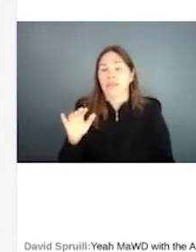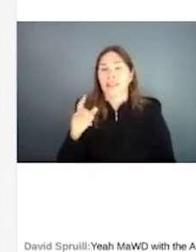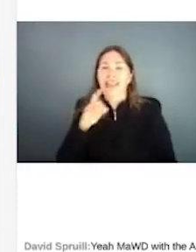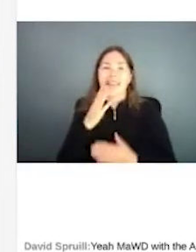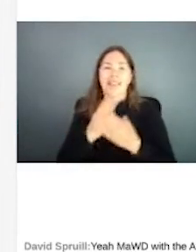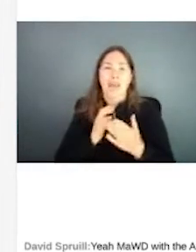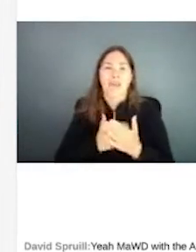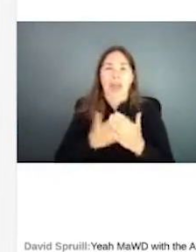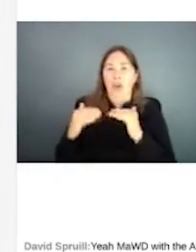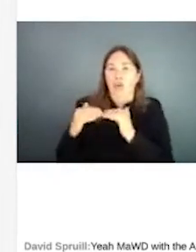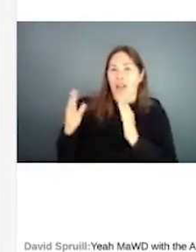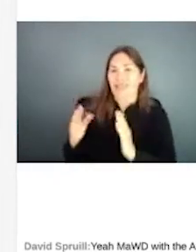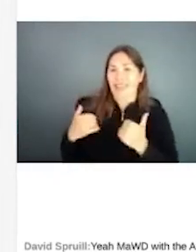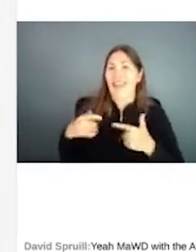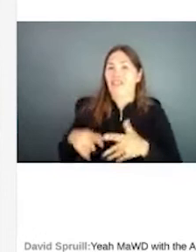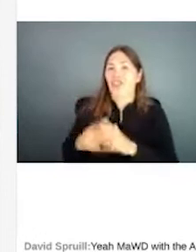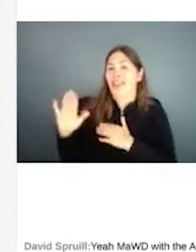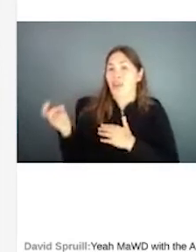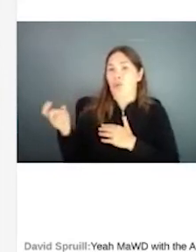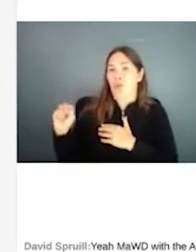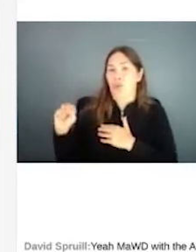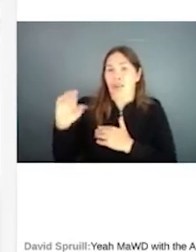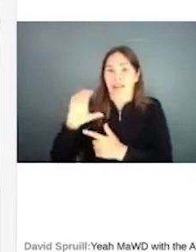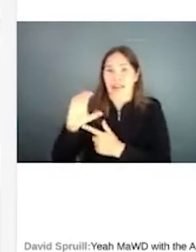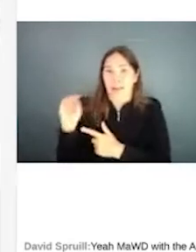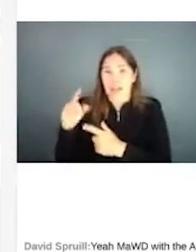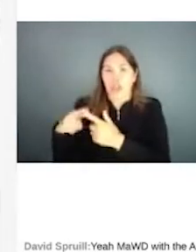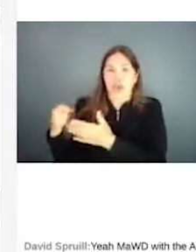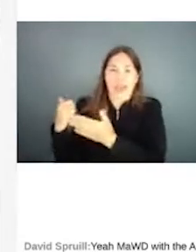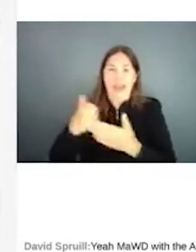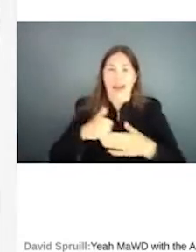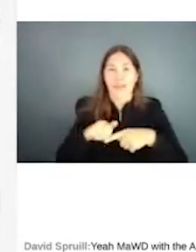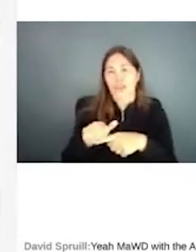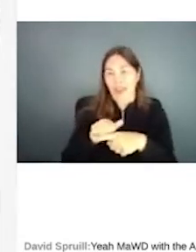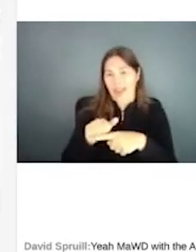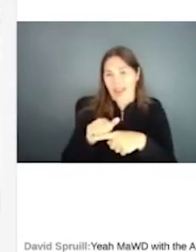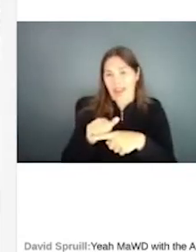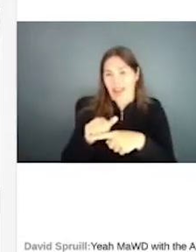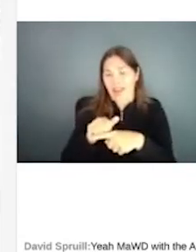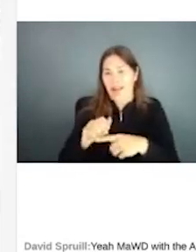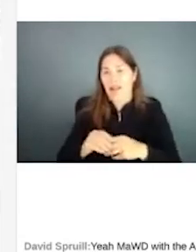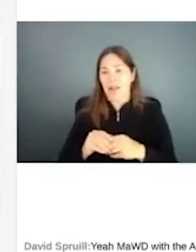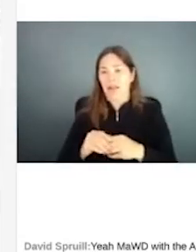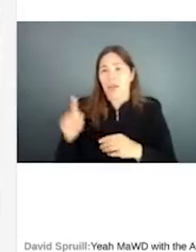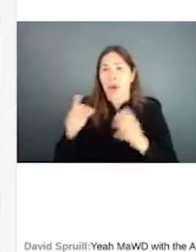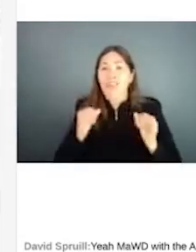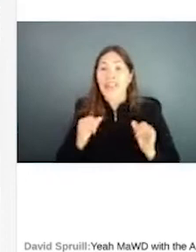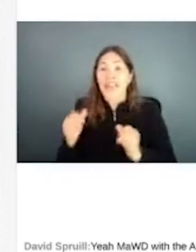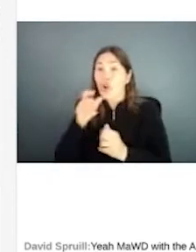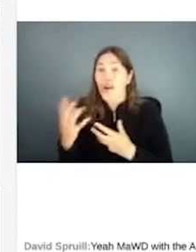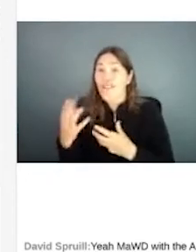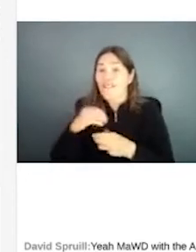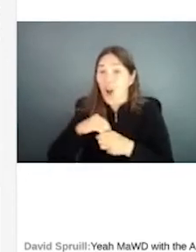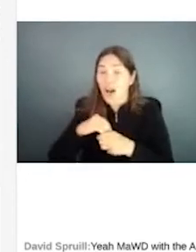our colleagues have started their own company to help train, and the individuals involved with this